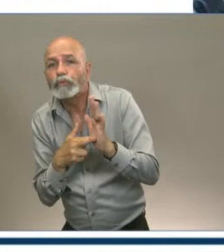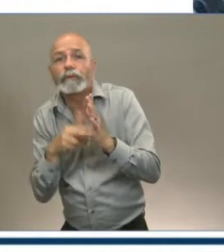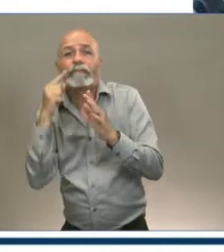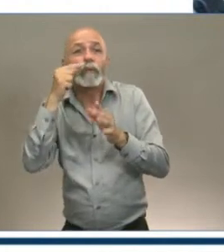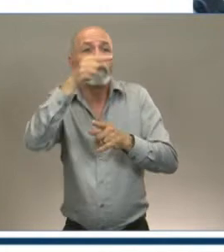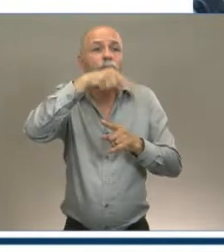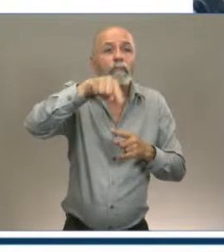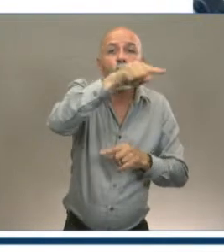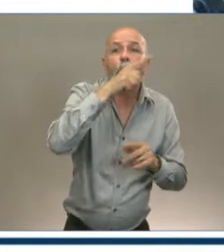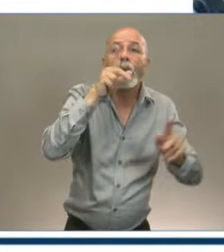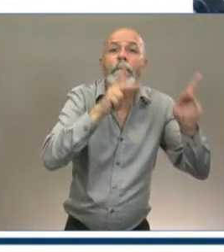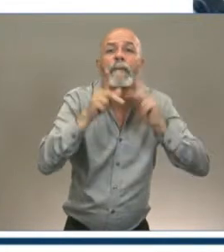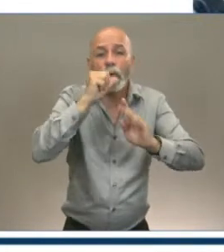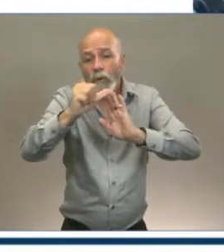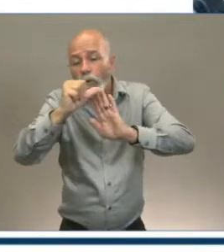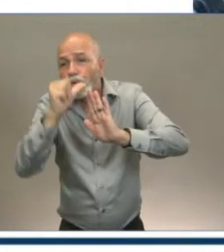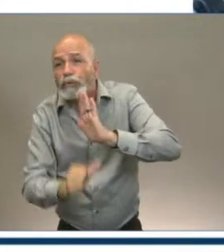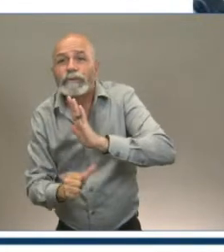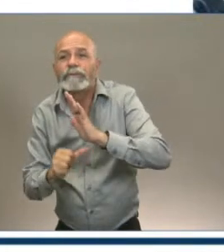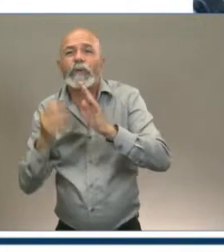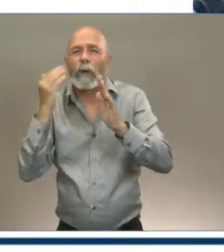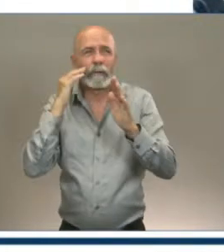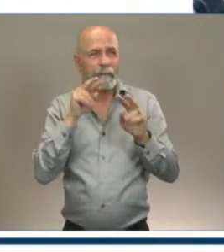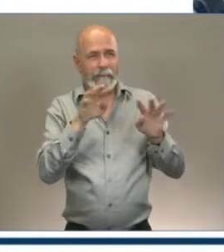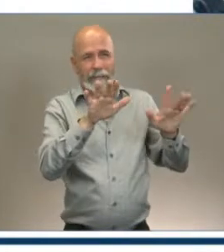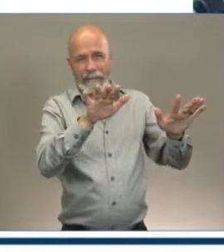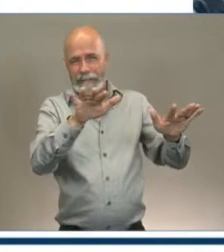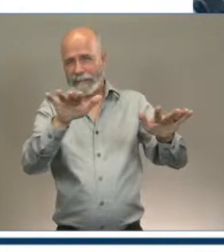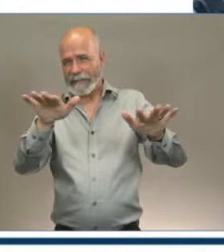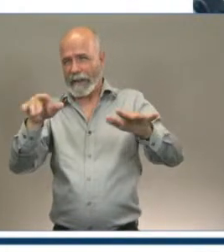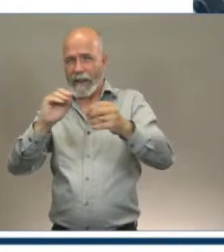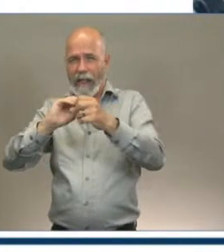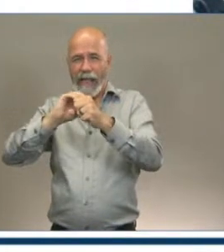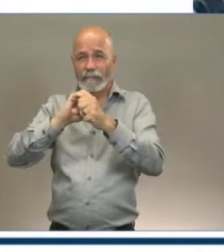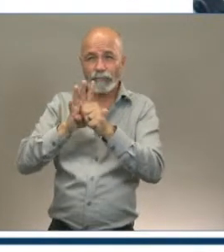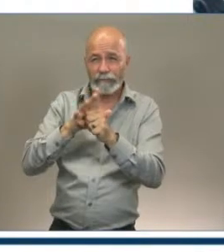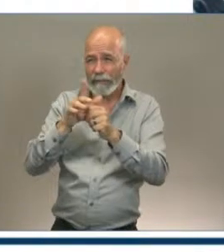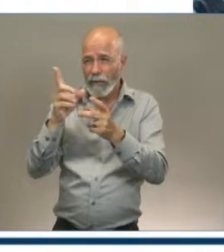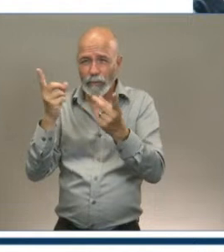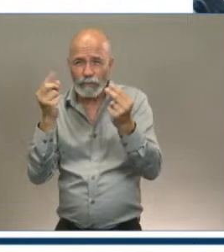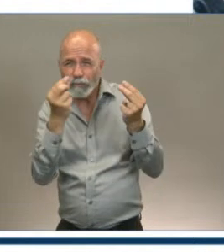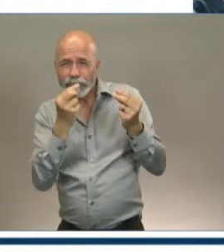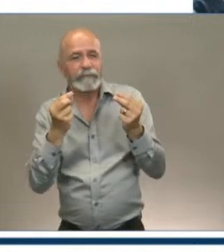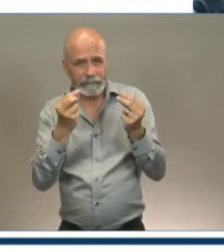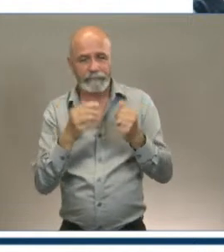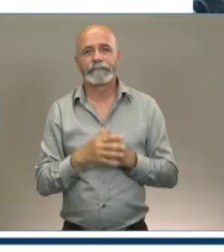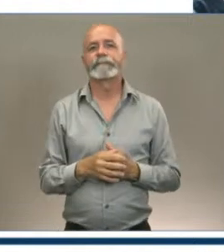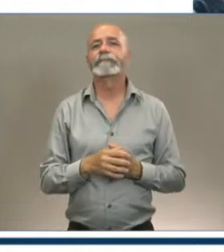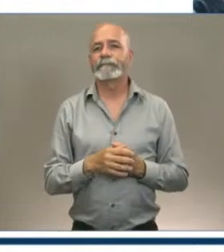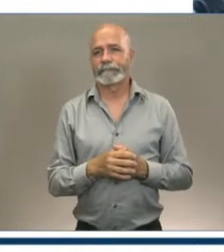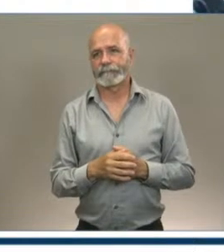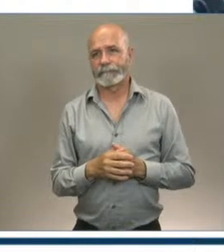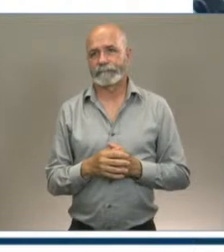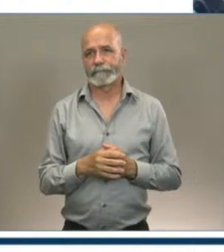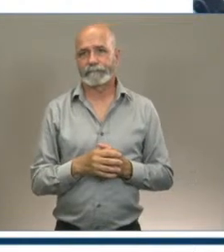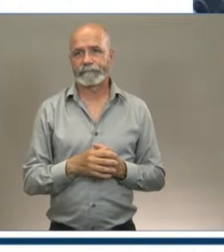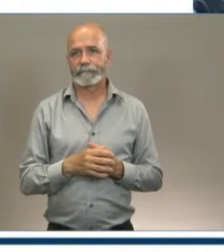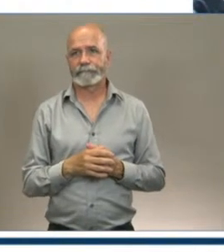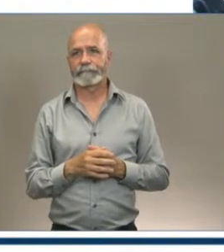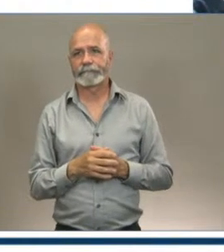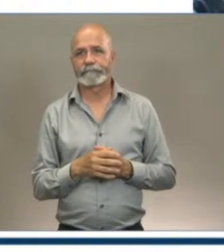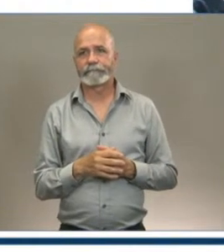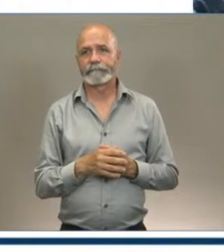they're managing a patient who they know has COVID. Much of the other important work that we're doing as an organization carries on,